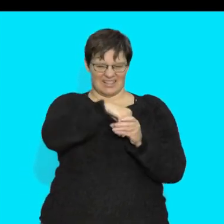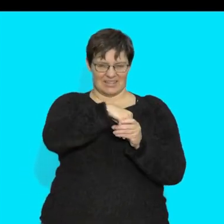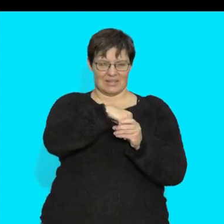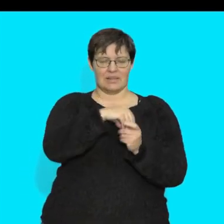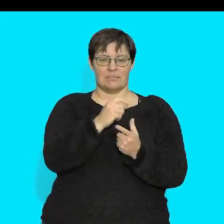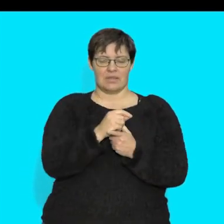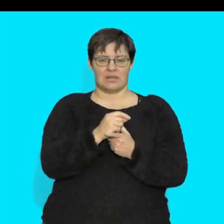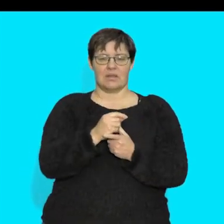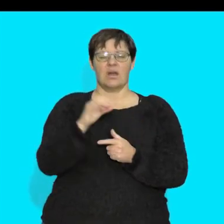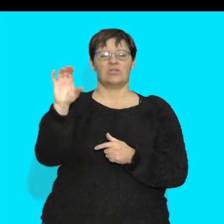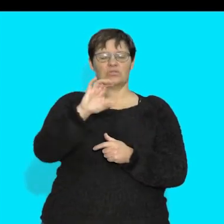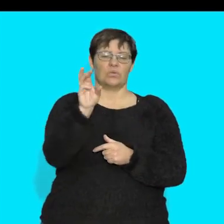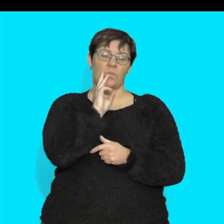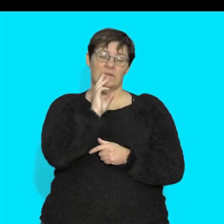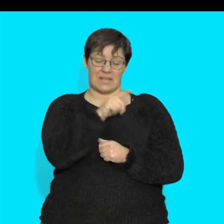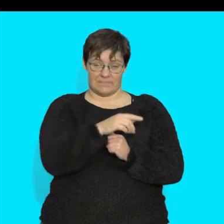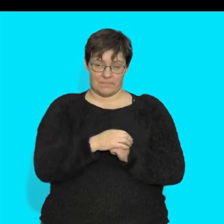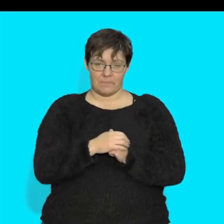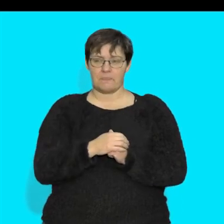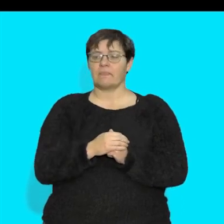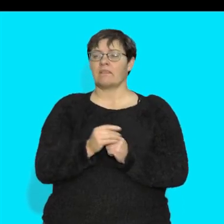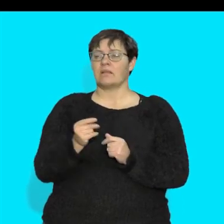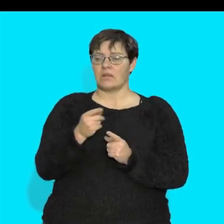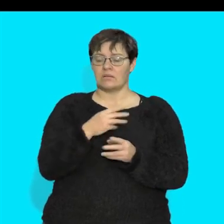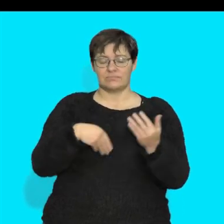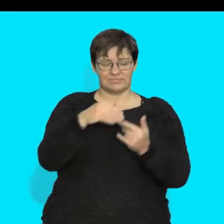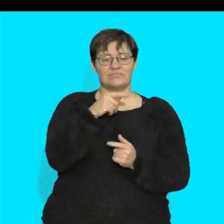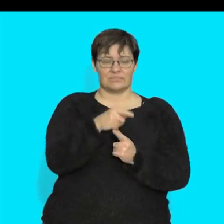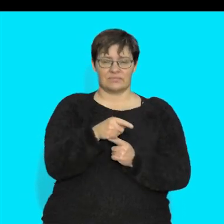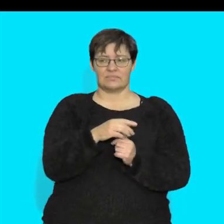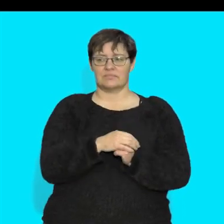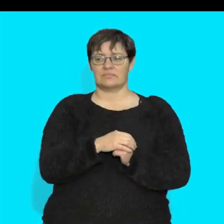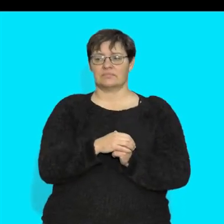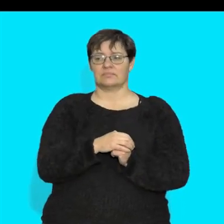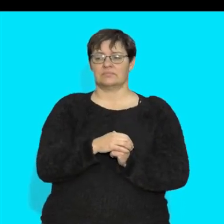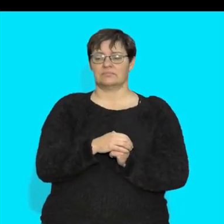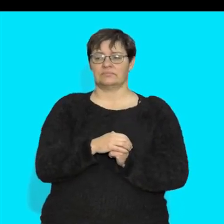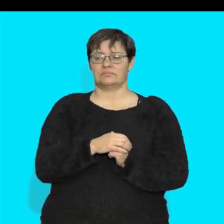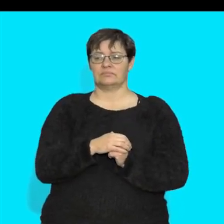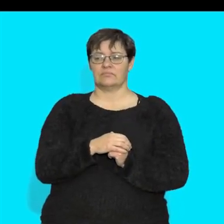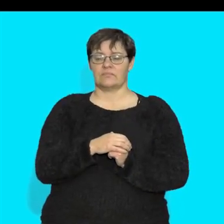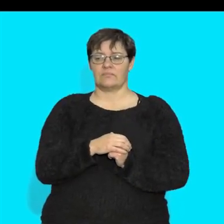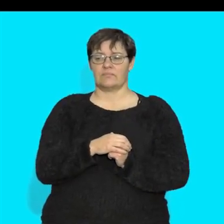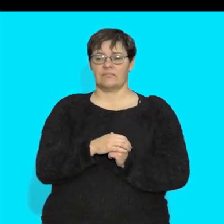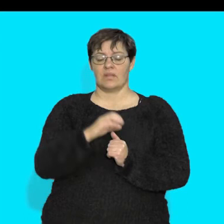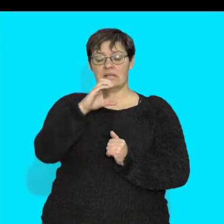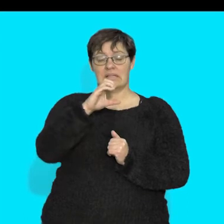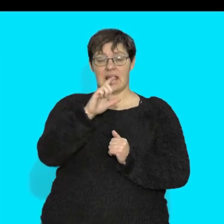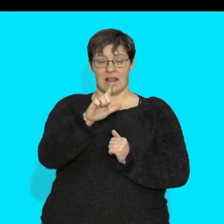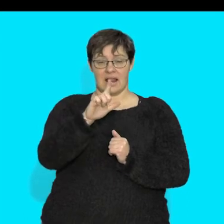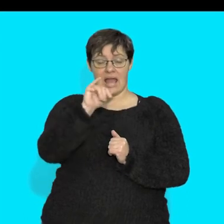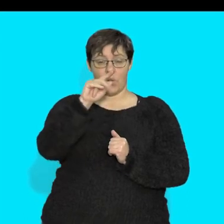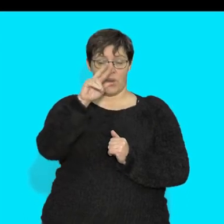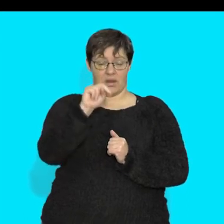water dissolved with the sodium comes in, sodium chloride comes in here. The chlorine, the chloride ion, gets attracted